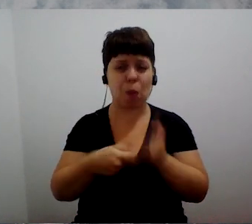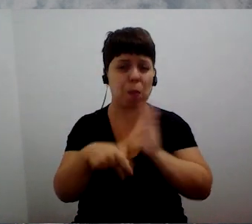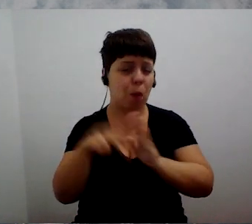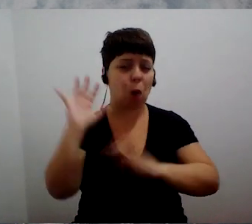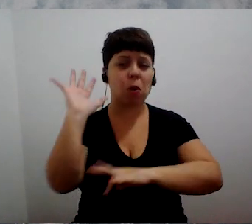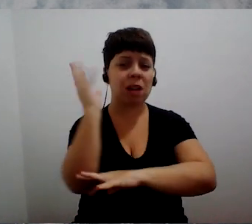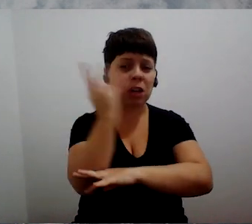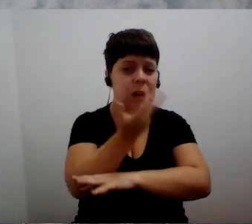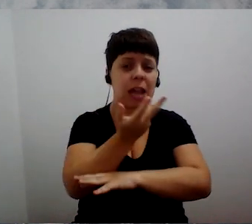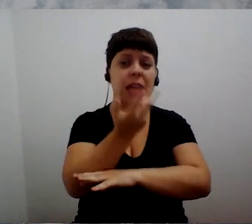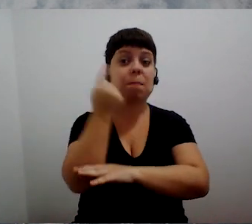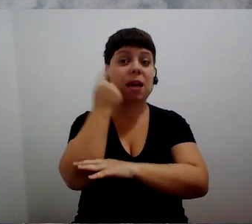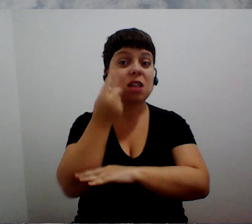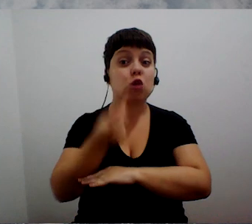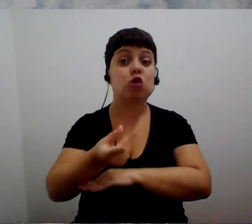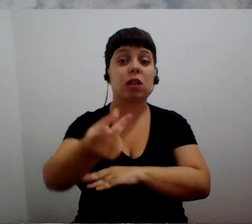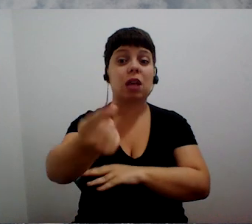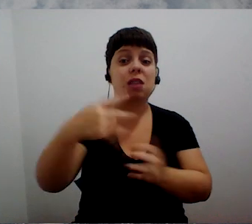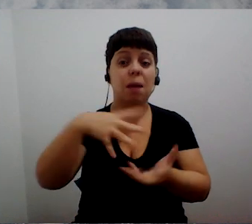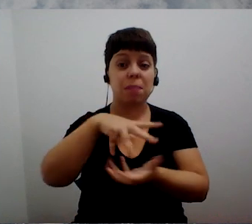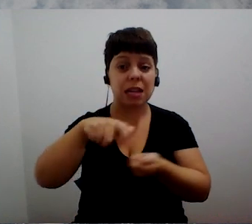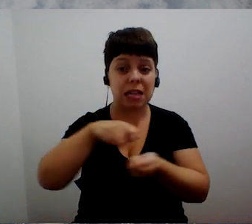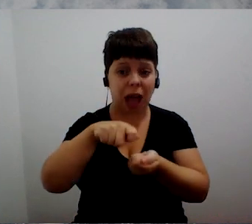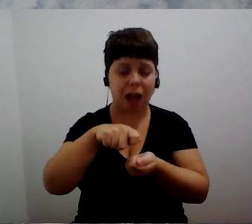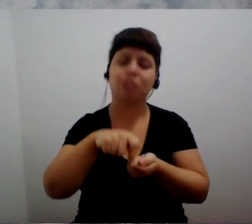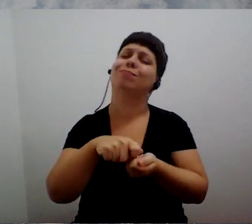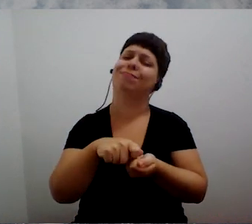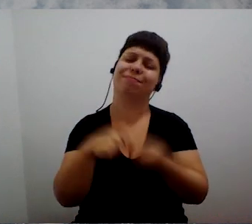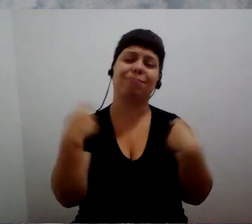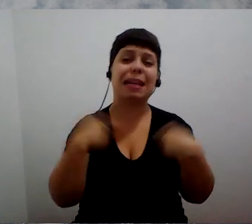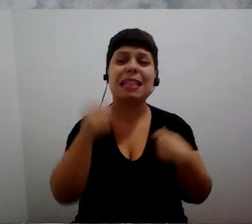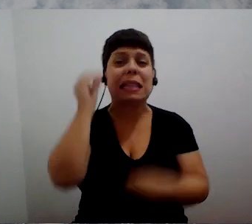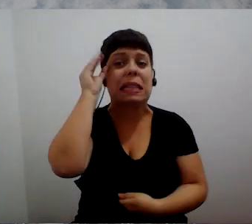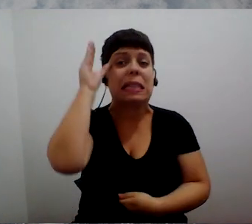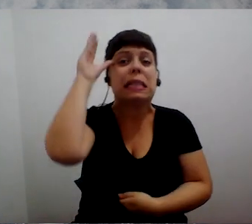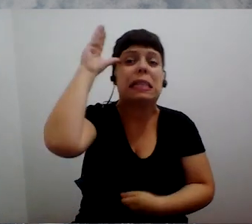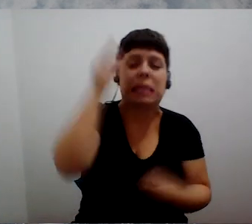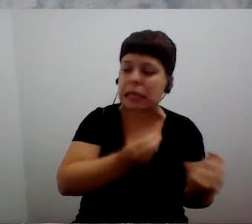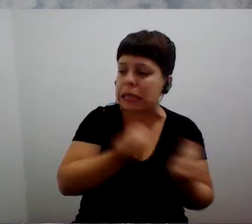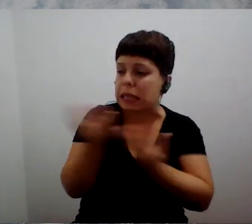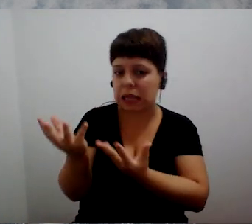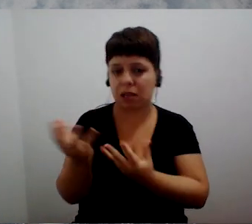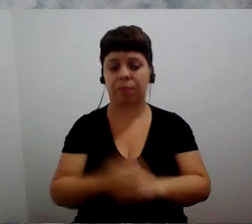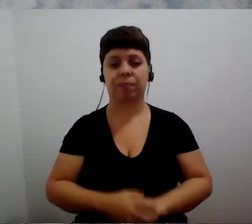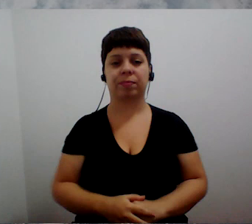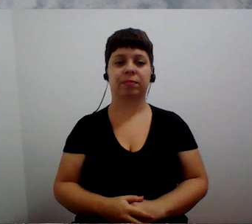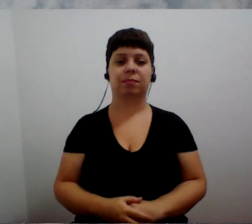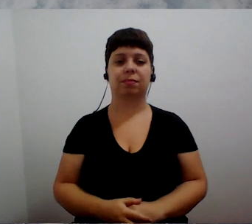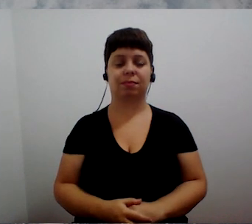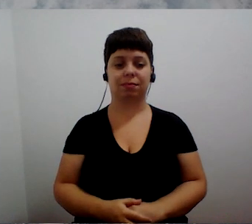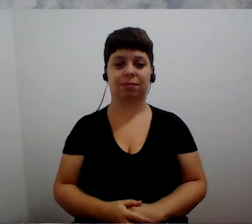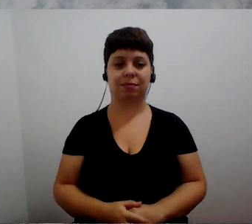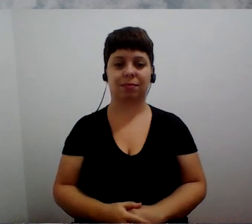think that all decisions that we take regarding nature and sustainability needs to be based on